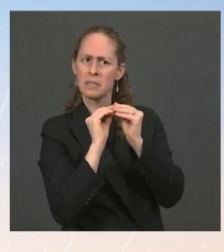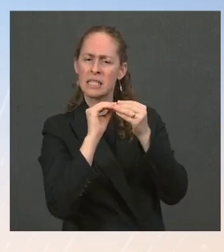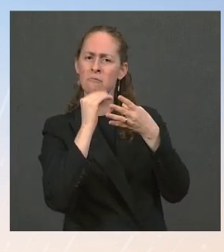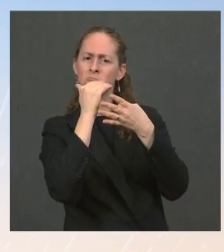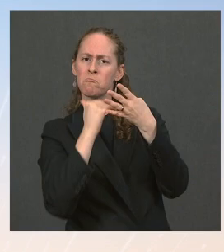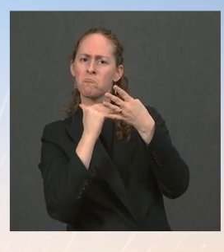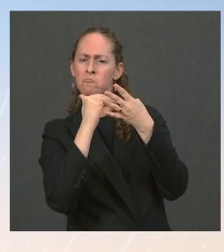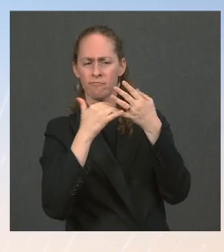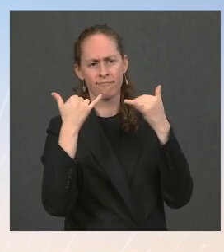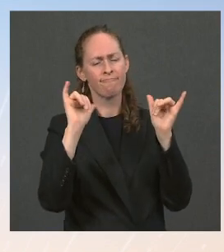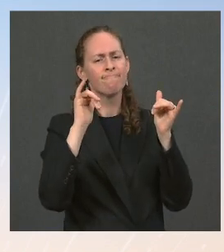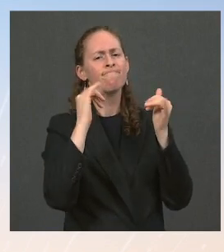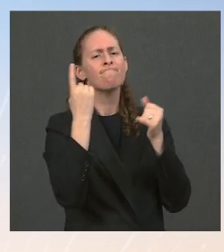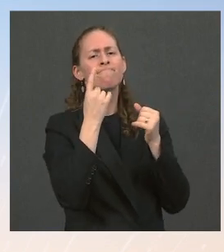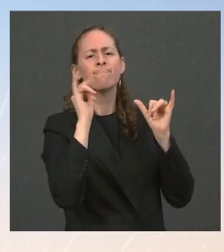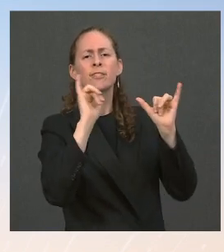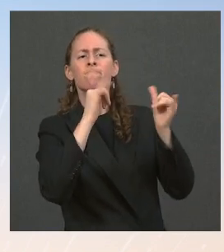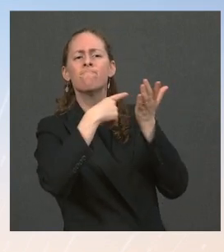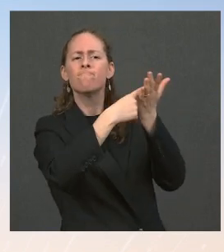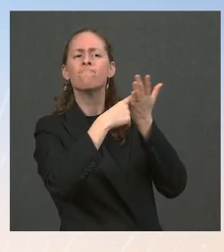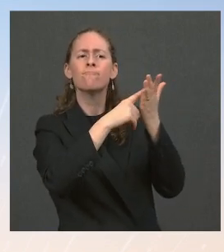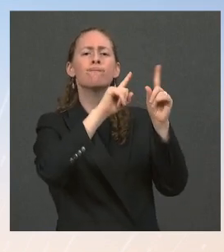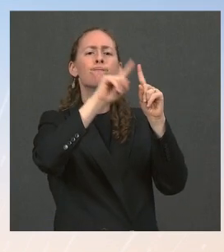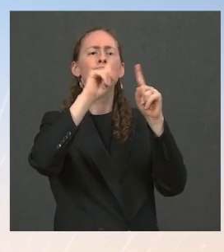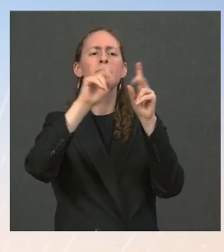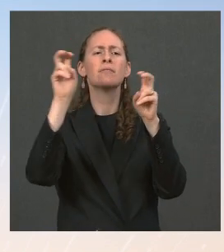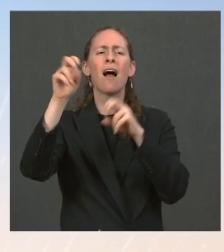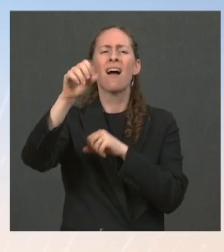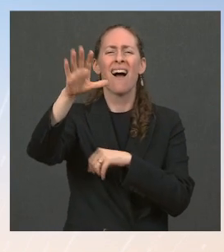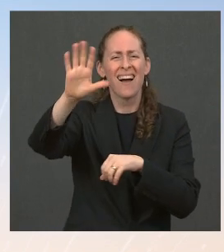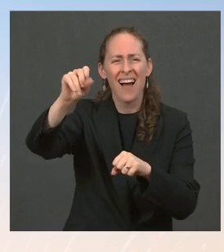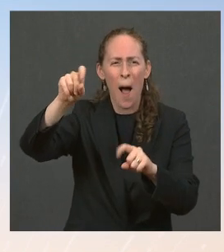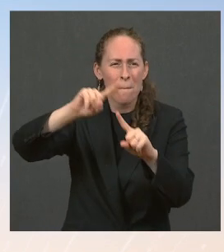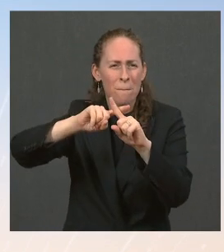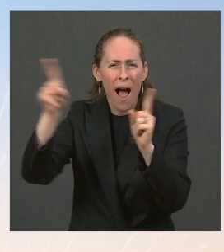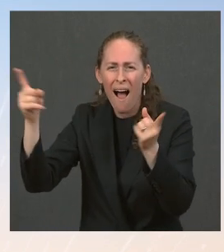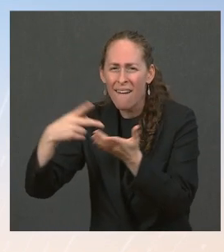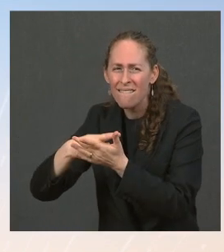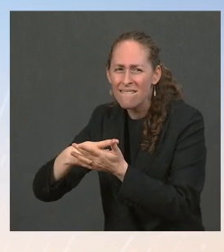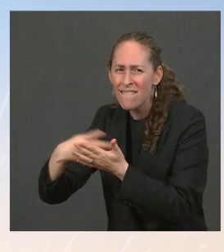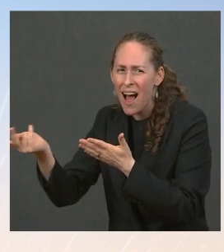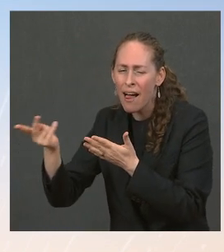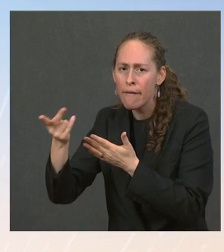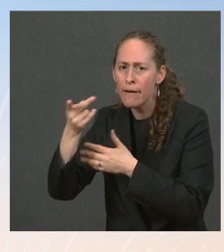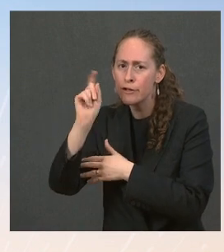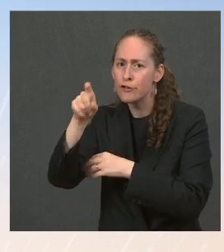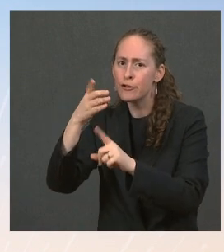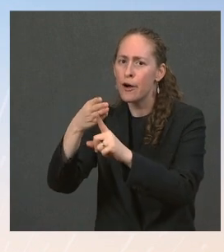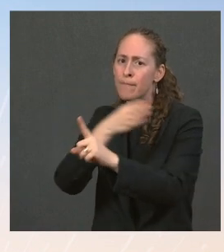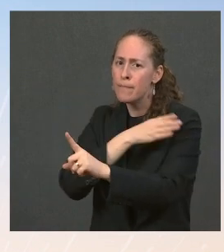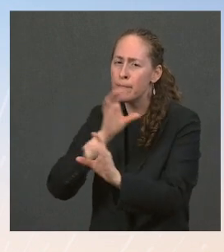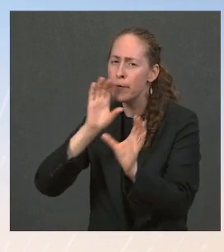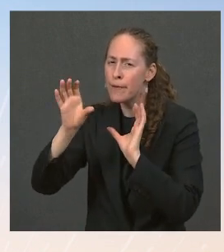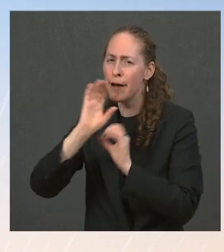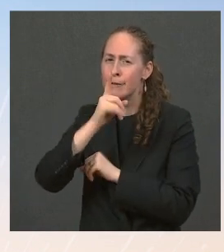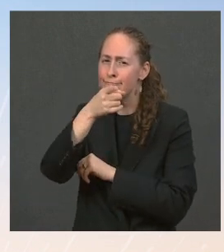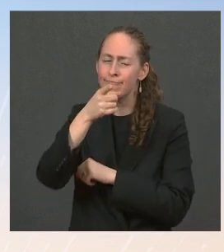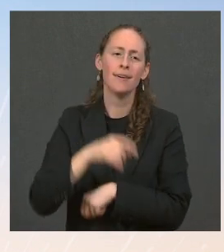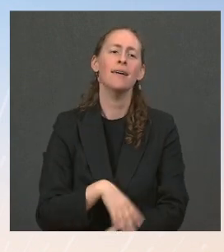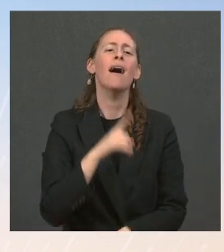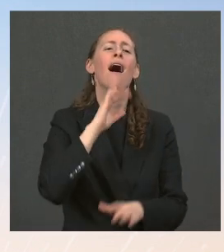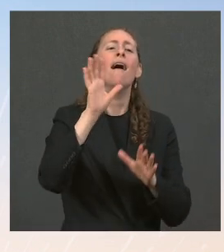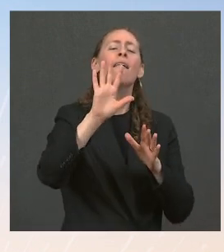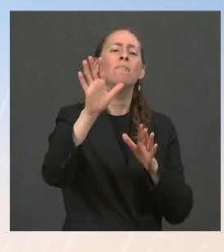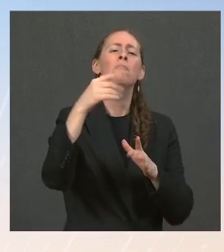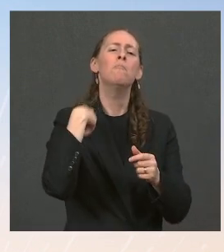consultations and work together on a range of issues. And where he acknowledged the failure, right, that he should have communicated better and advanced that. Well, again, I think in terms of the level of